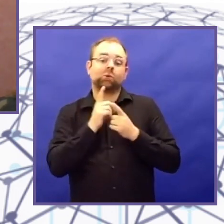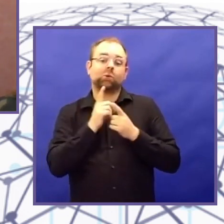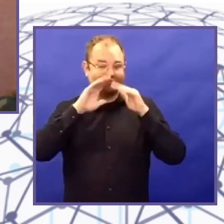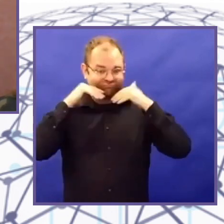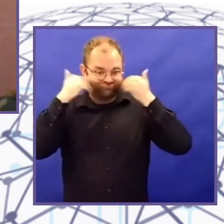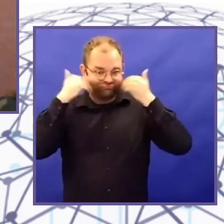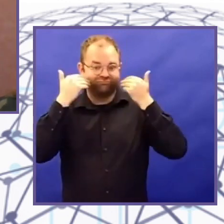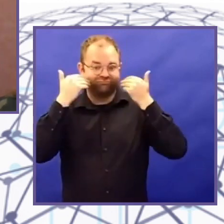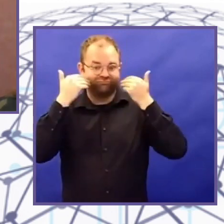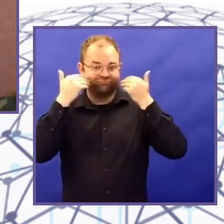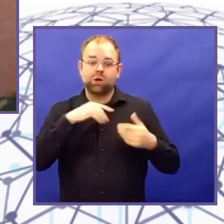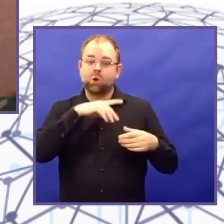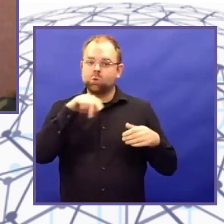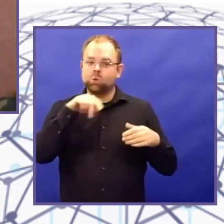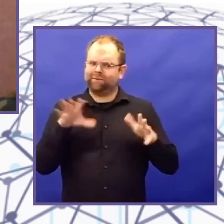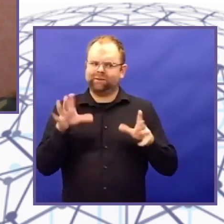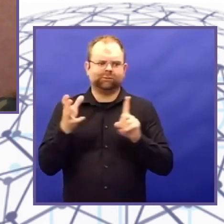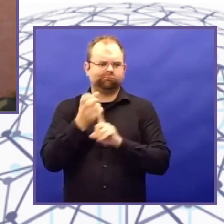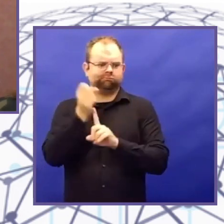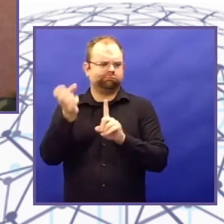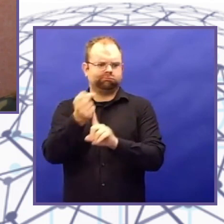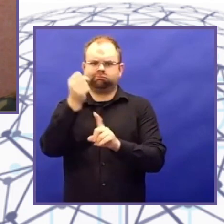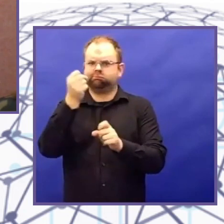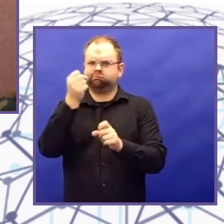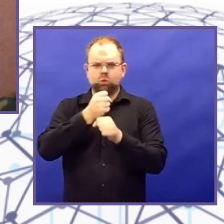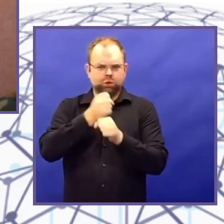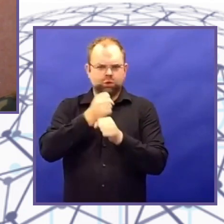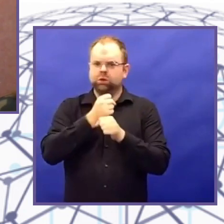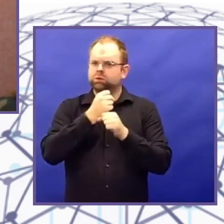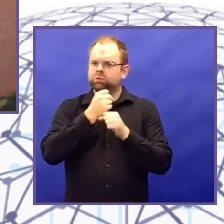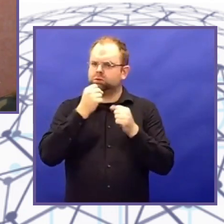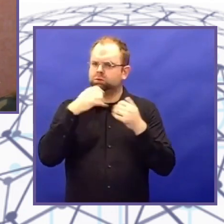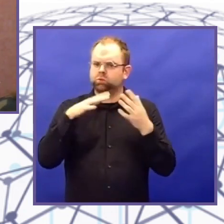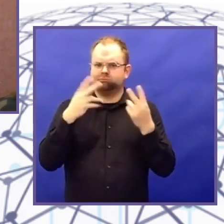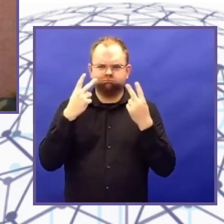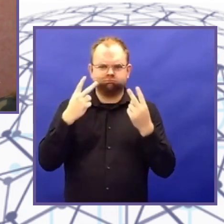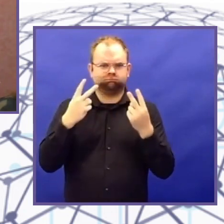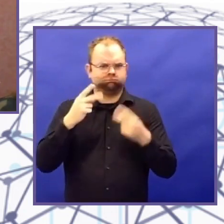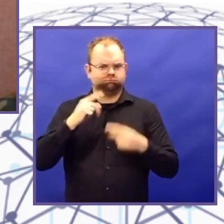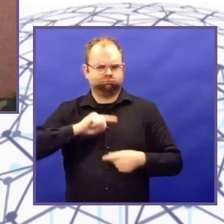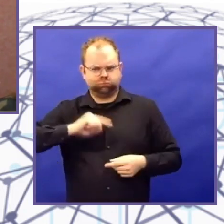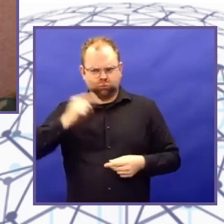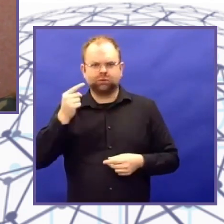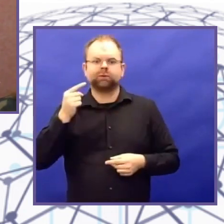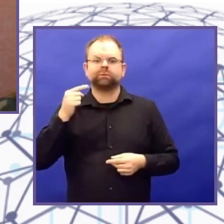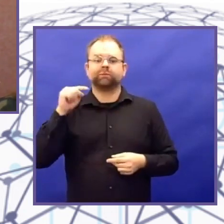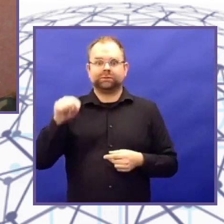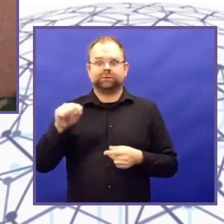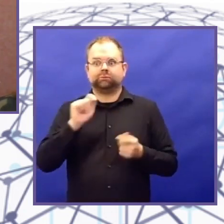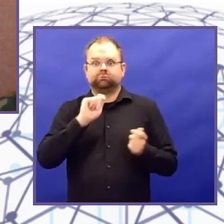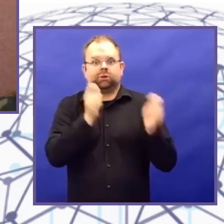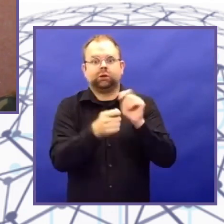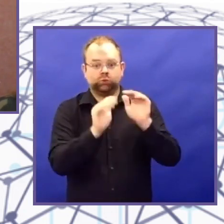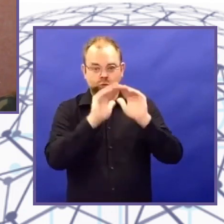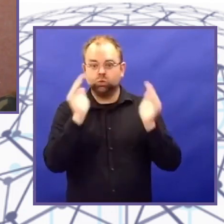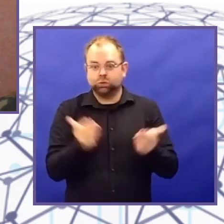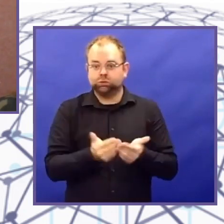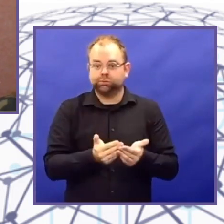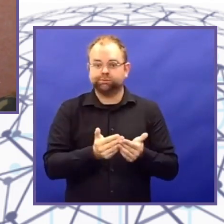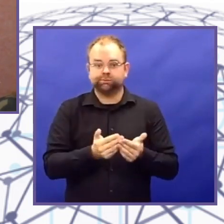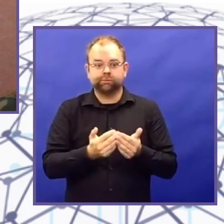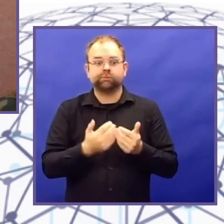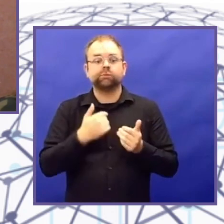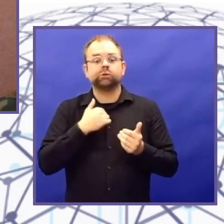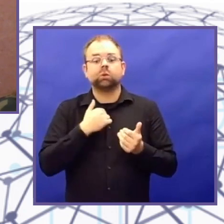I'm going to share 3 important examples from 80-20-30 with you. And the first has already been referred to, and